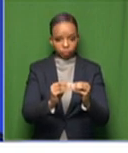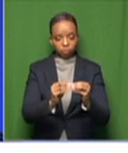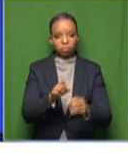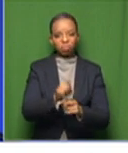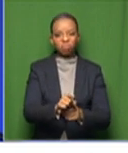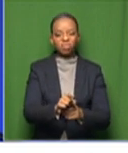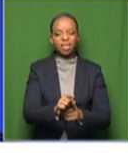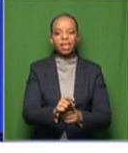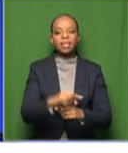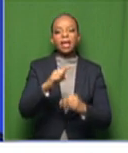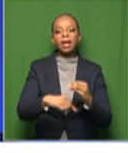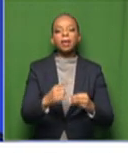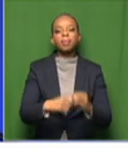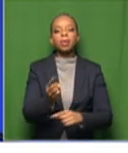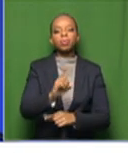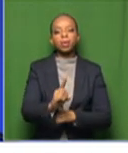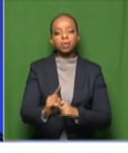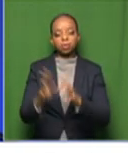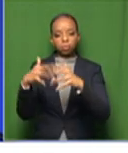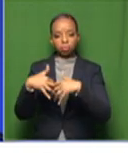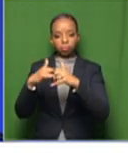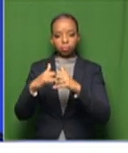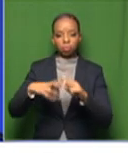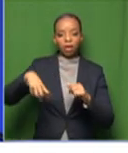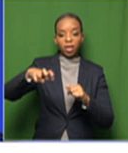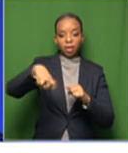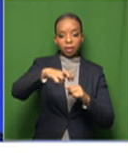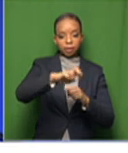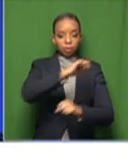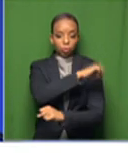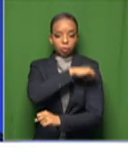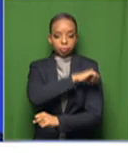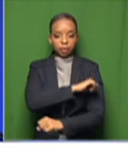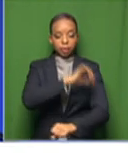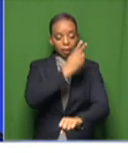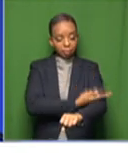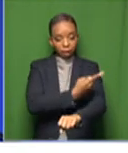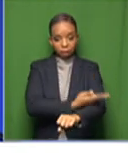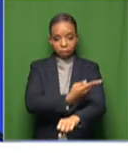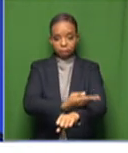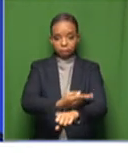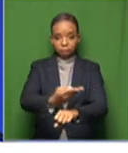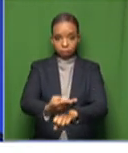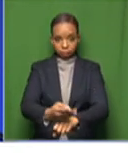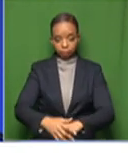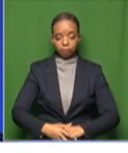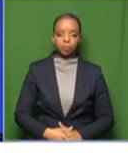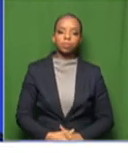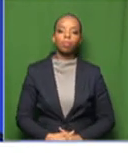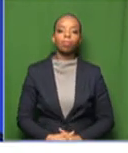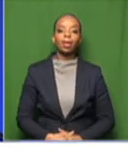creating the hospital beds, field hospital beds, and at the same